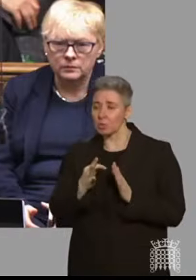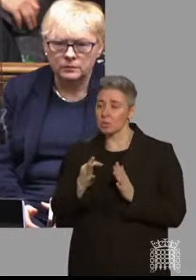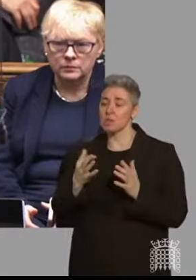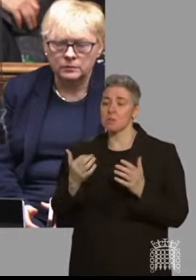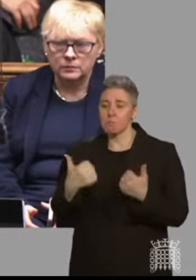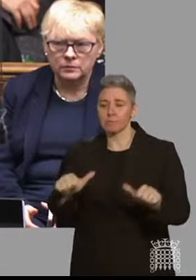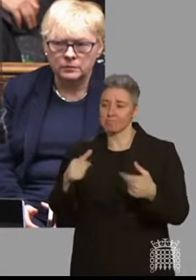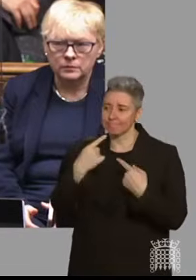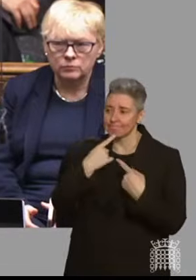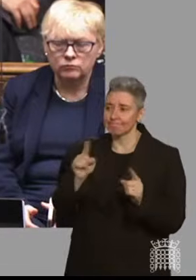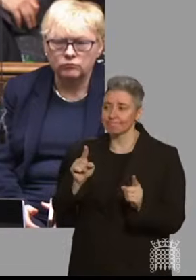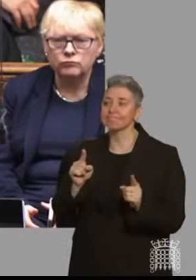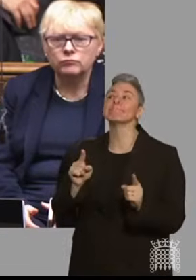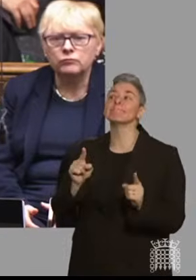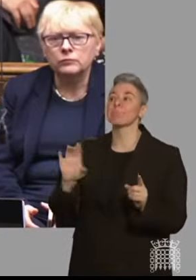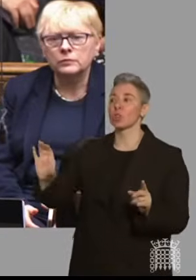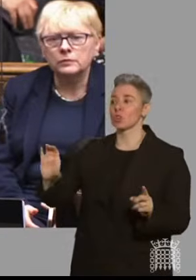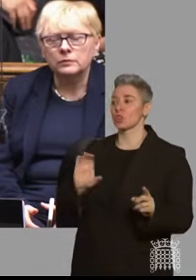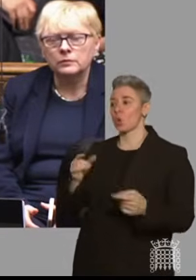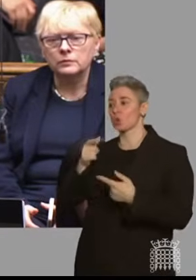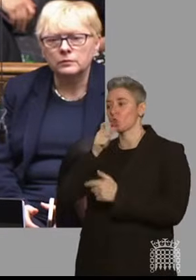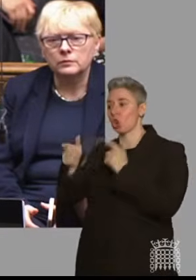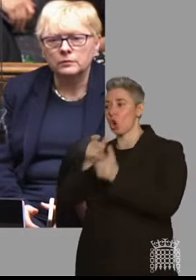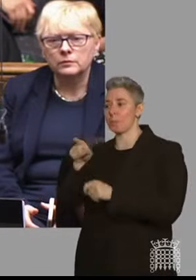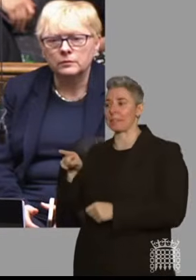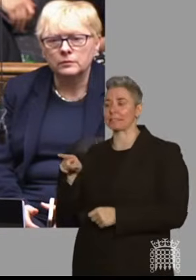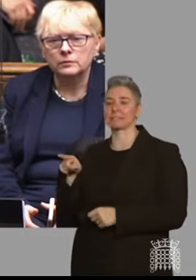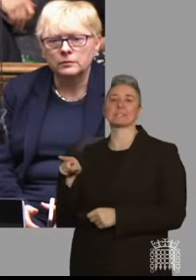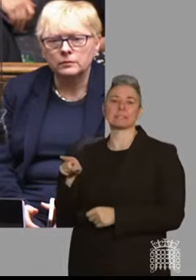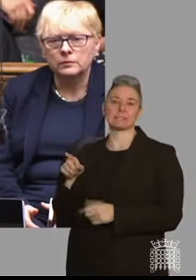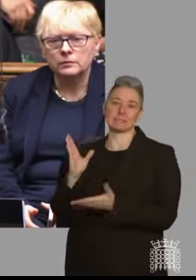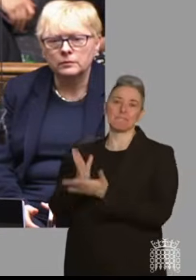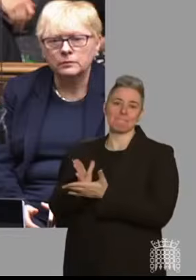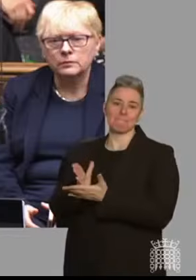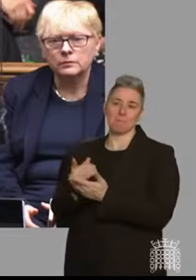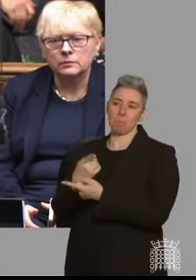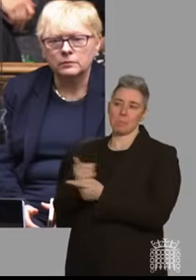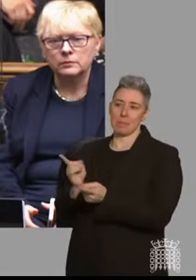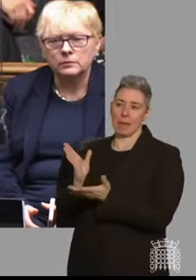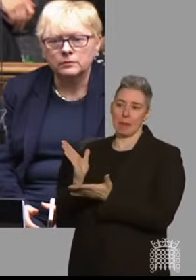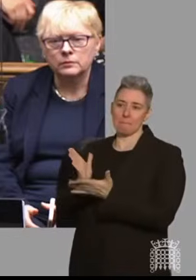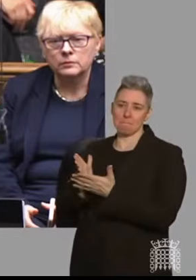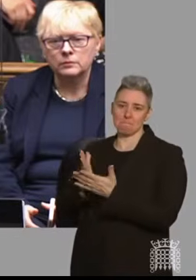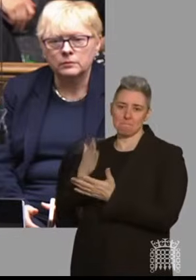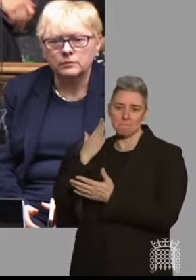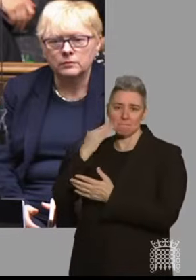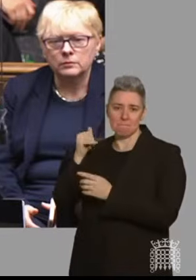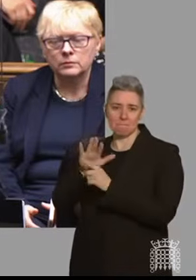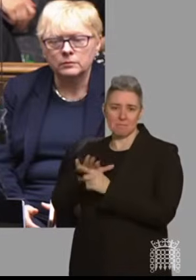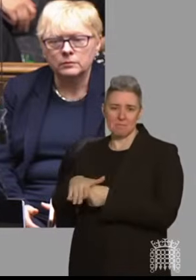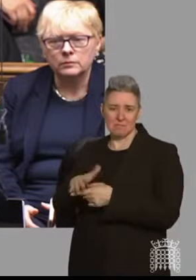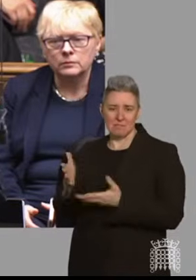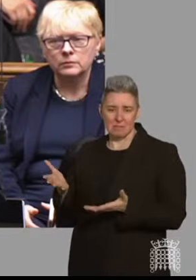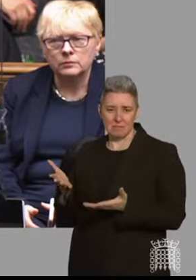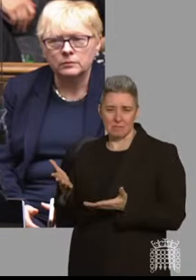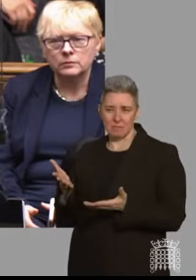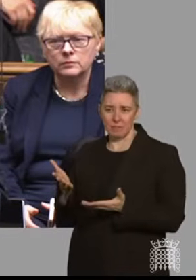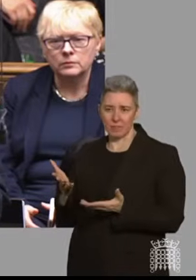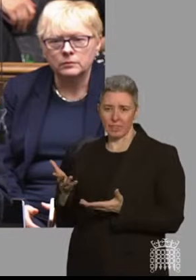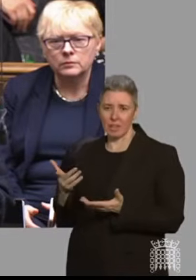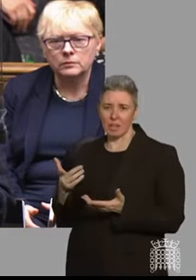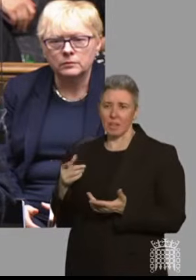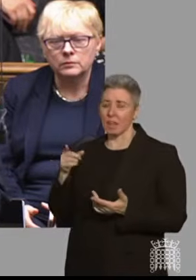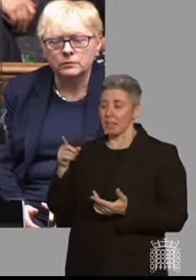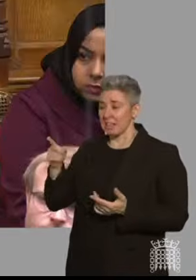for Hackney North and Stoke Newington makes you want to hate all black women were indeed